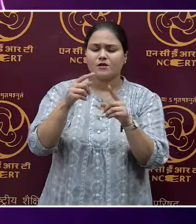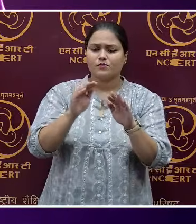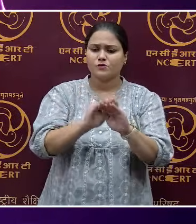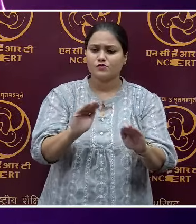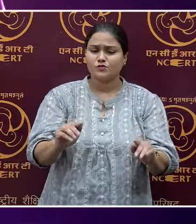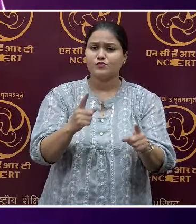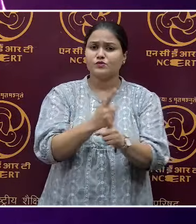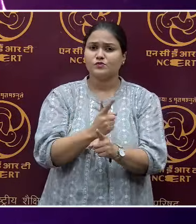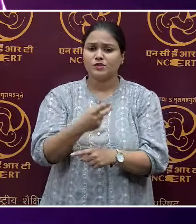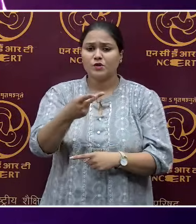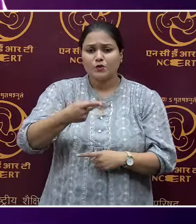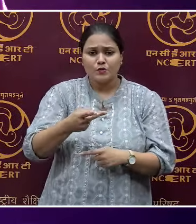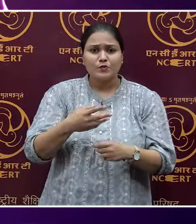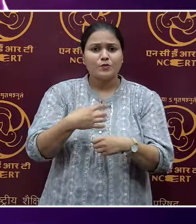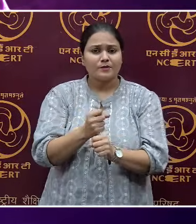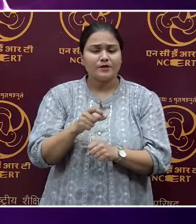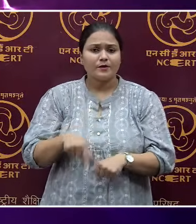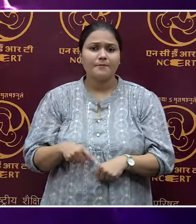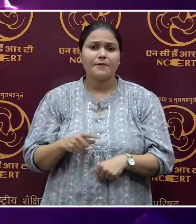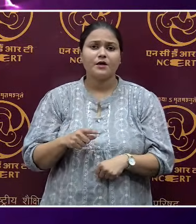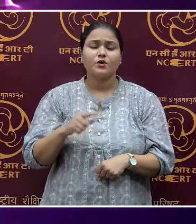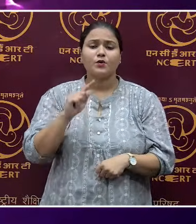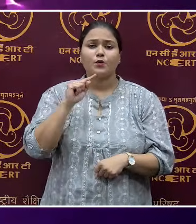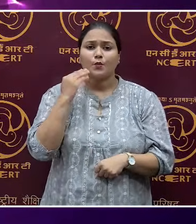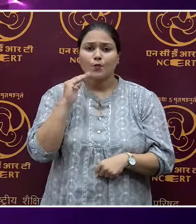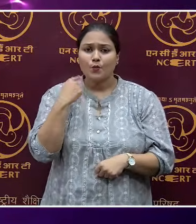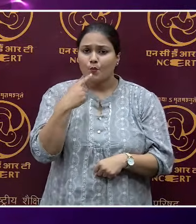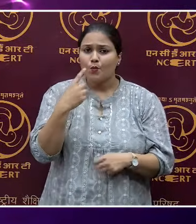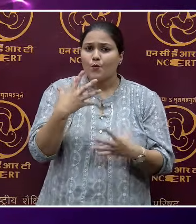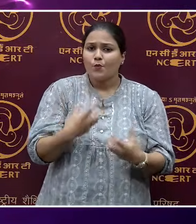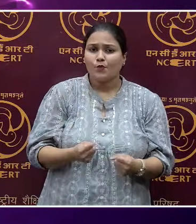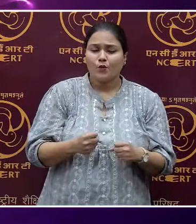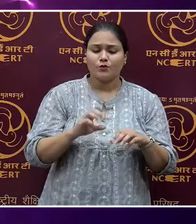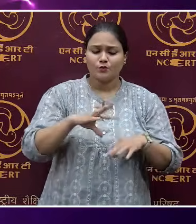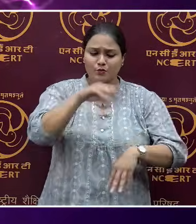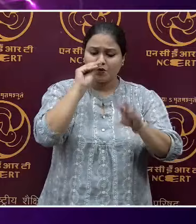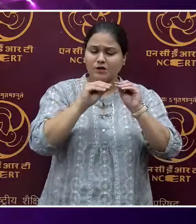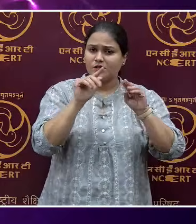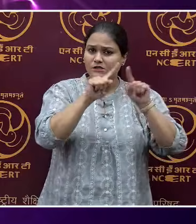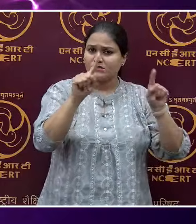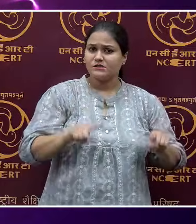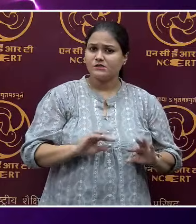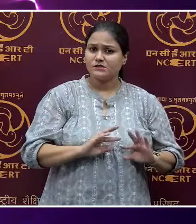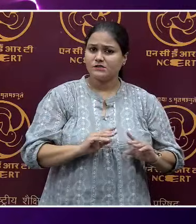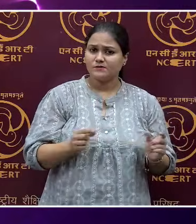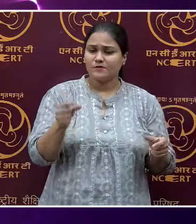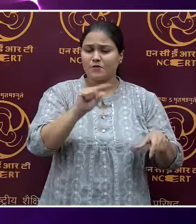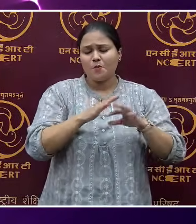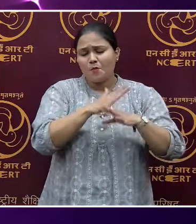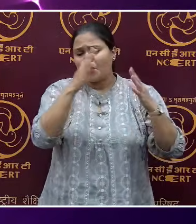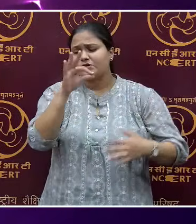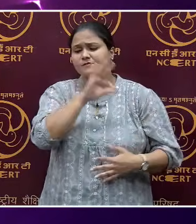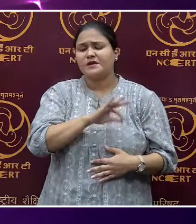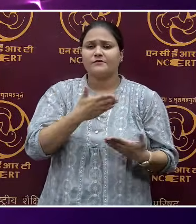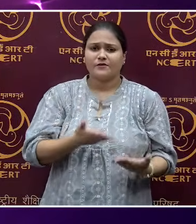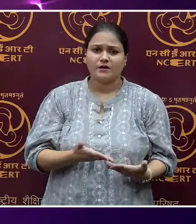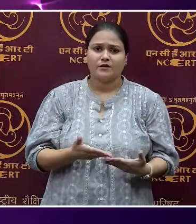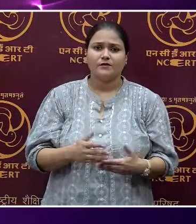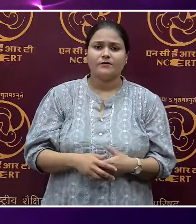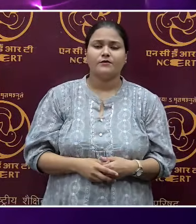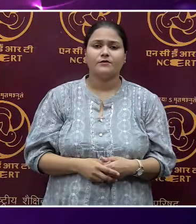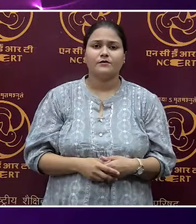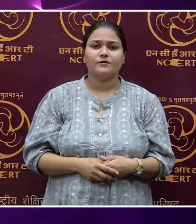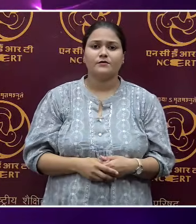teachers, but I guess those who want to learn about computer science, they can also enjoy these sessions and gain maximum benefit of the same. So they